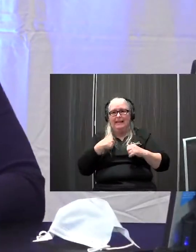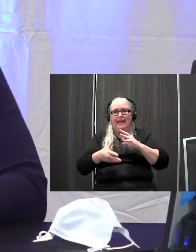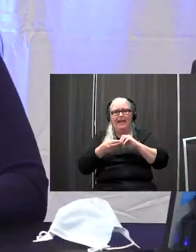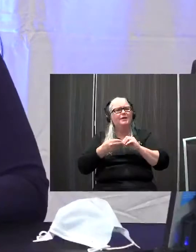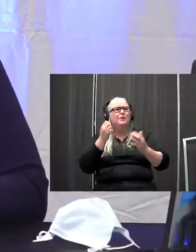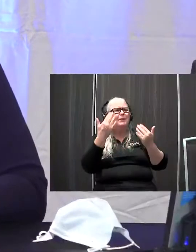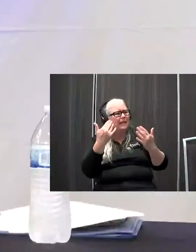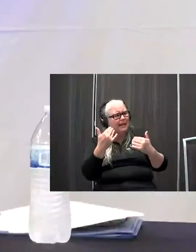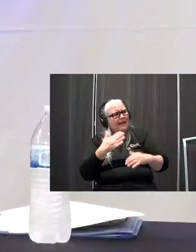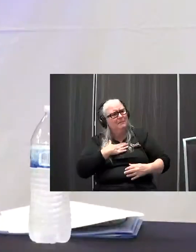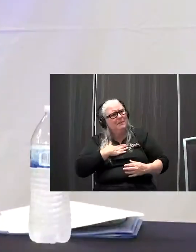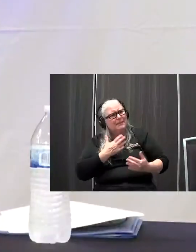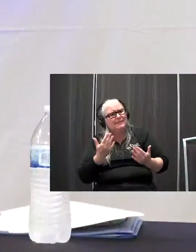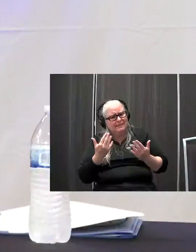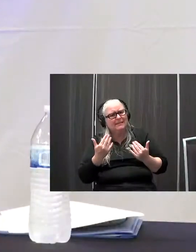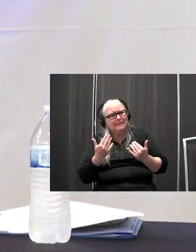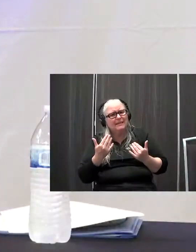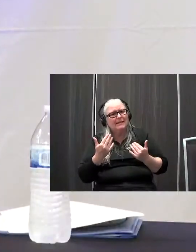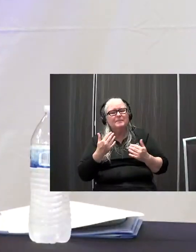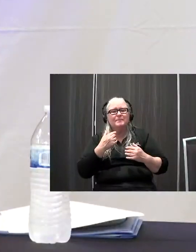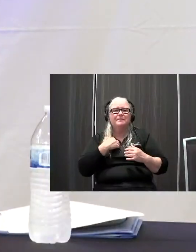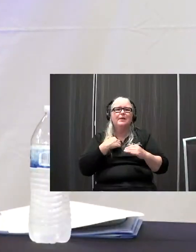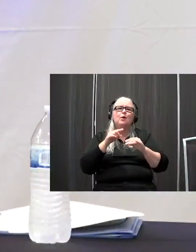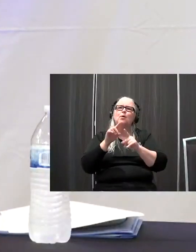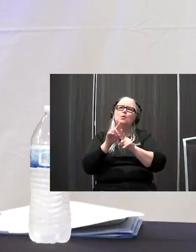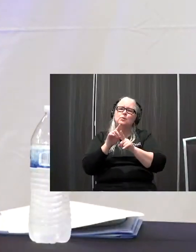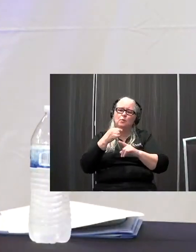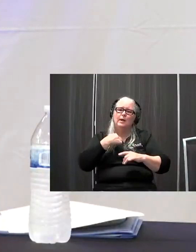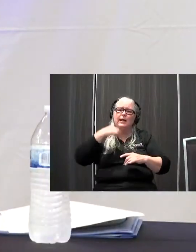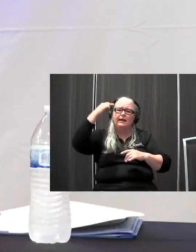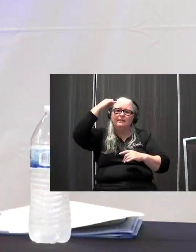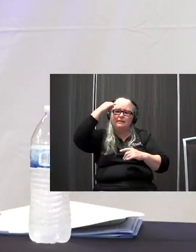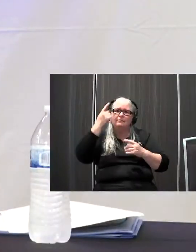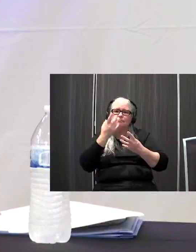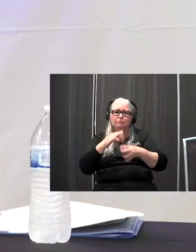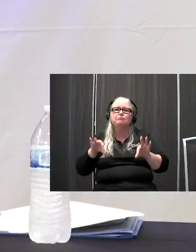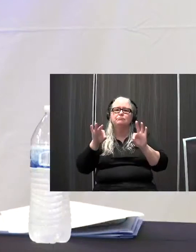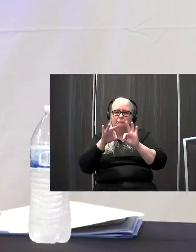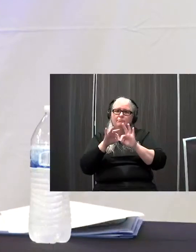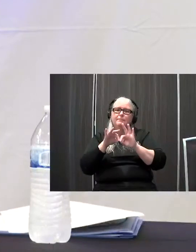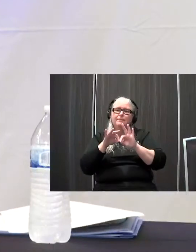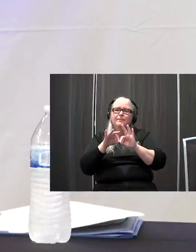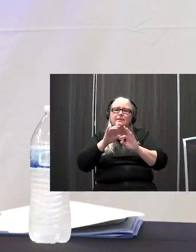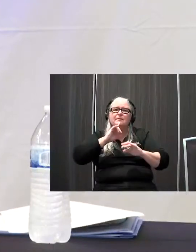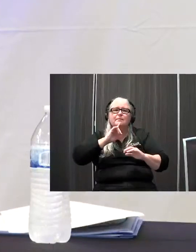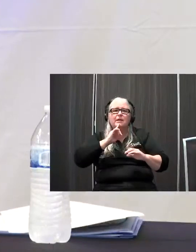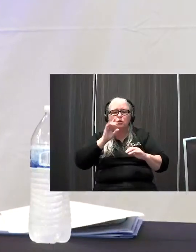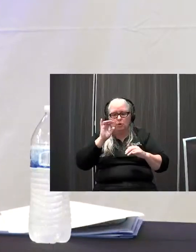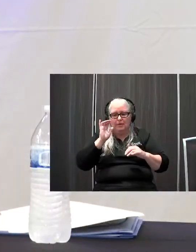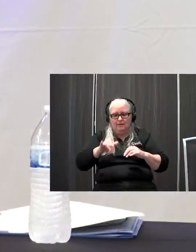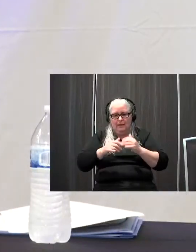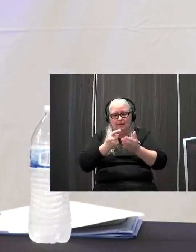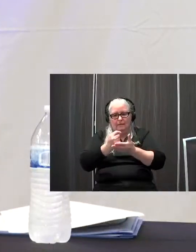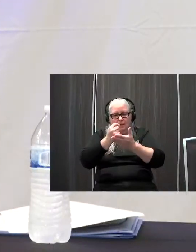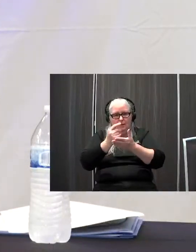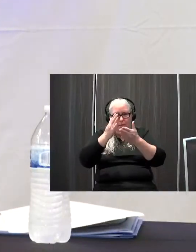Please. The other thing I think is that it's really important too to make sure that therapist at